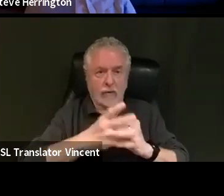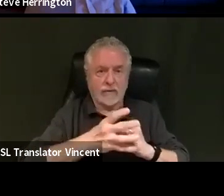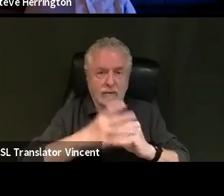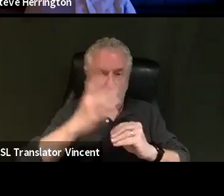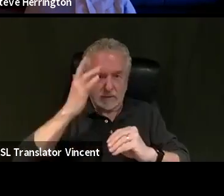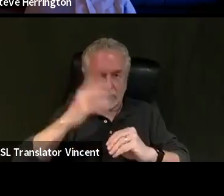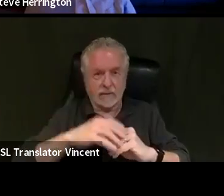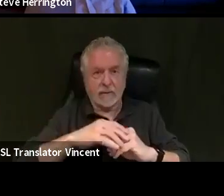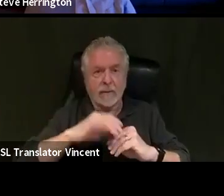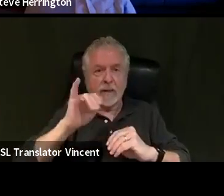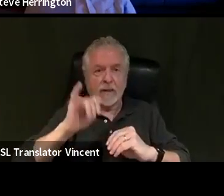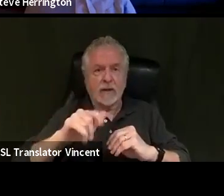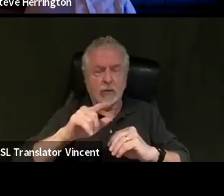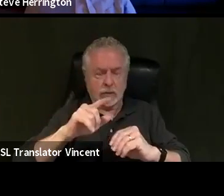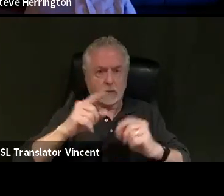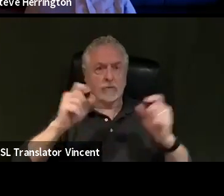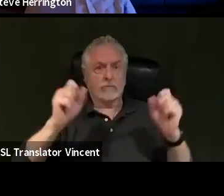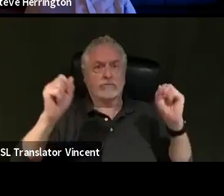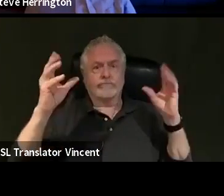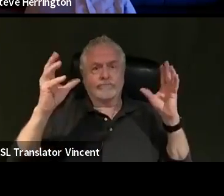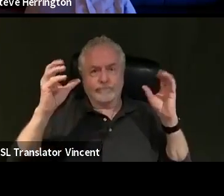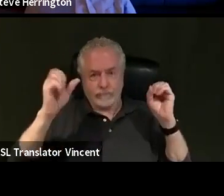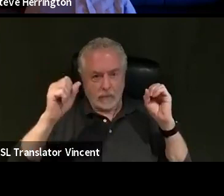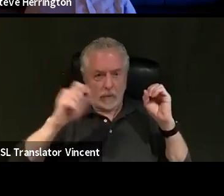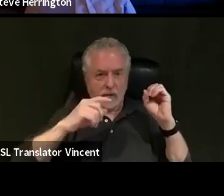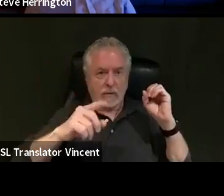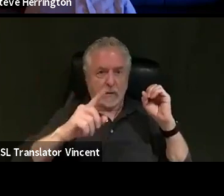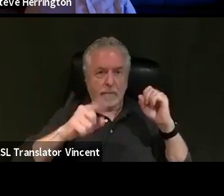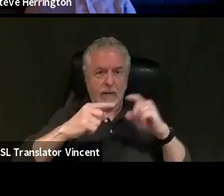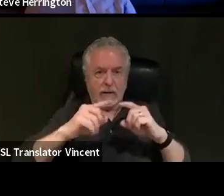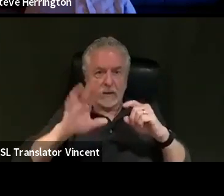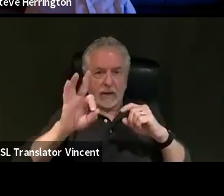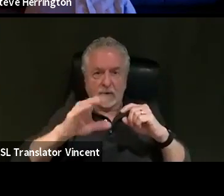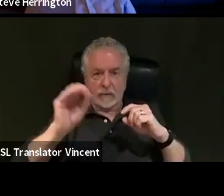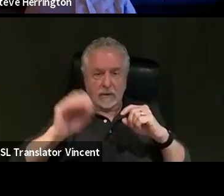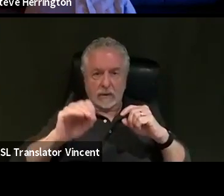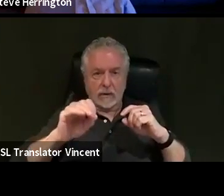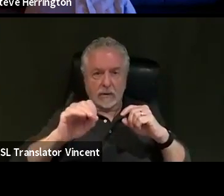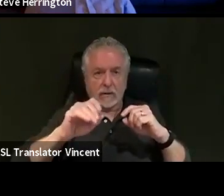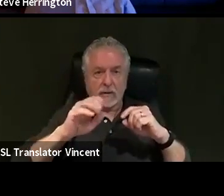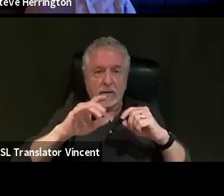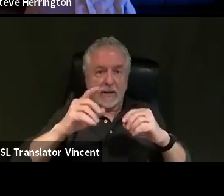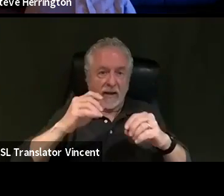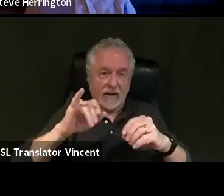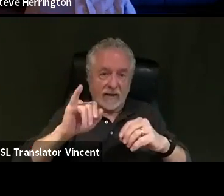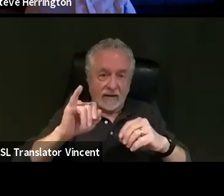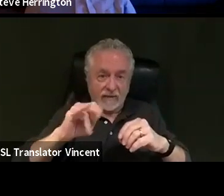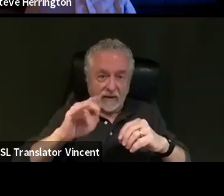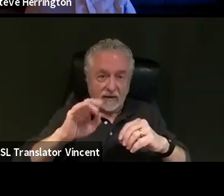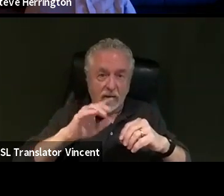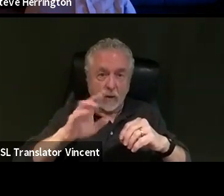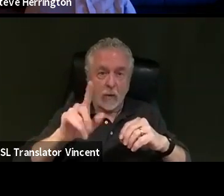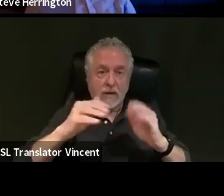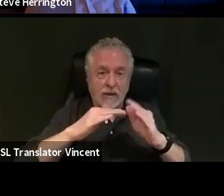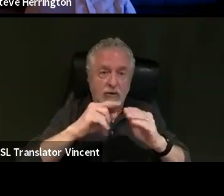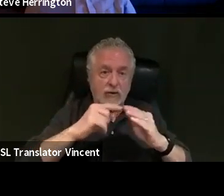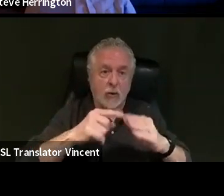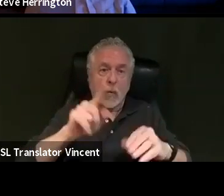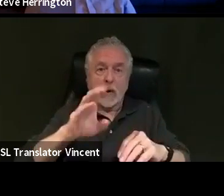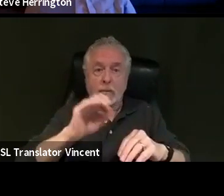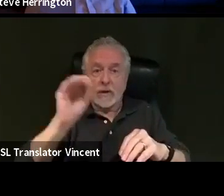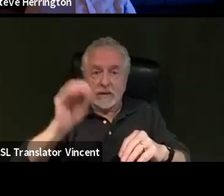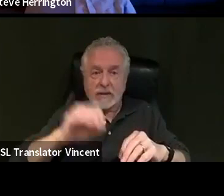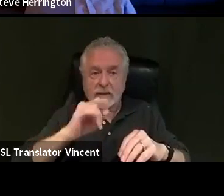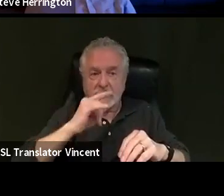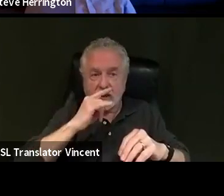disease. That is striking. Like we talked about, like 95% being impressive. This was like a study that showed